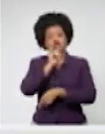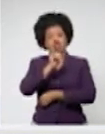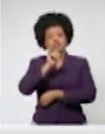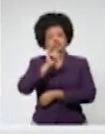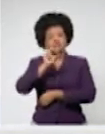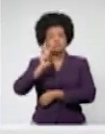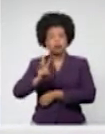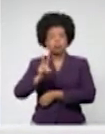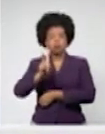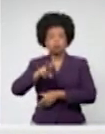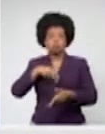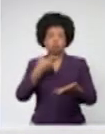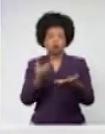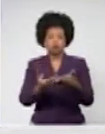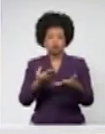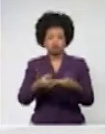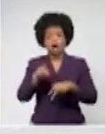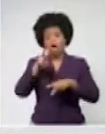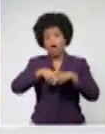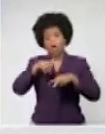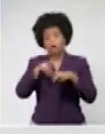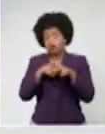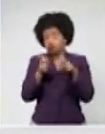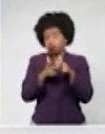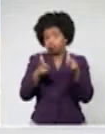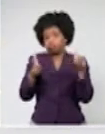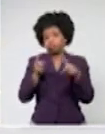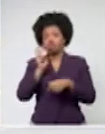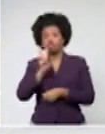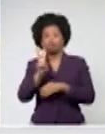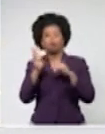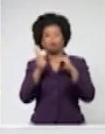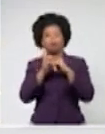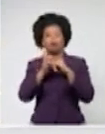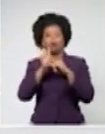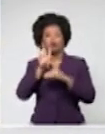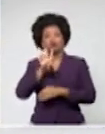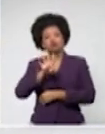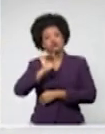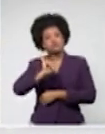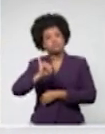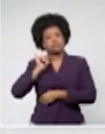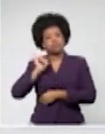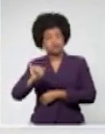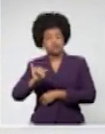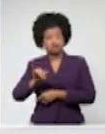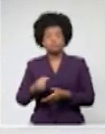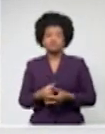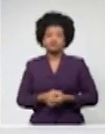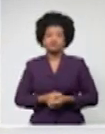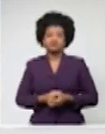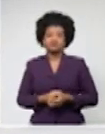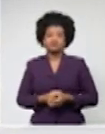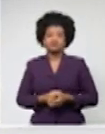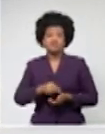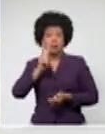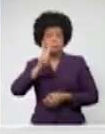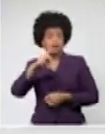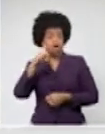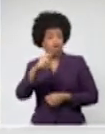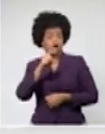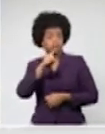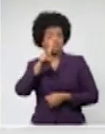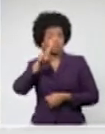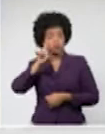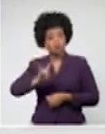2,466. In Villa Clara, 129. In Ciego de Ávila, 111. In Santiago de Cuba, 97,